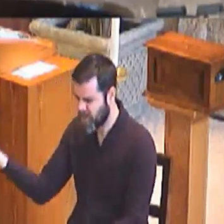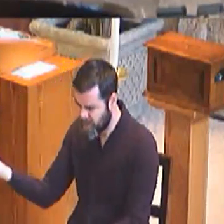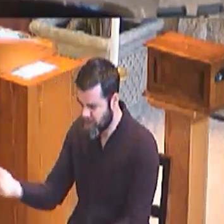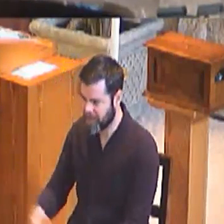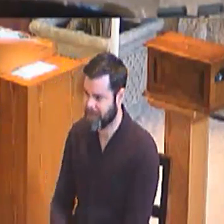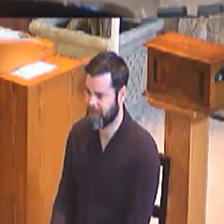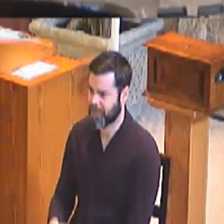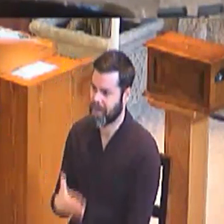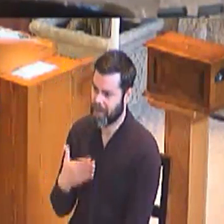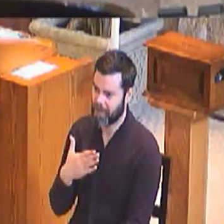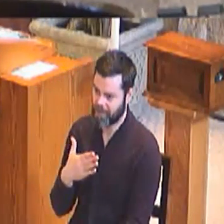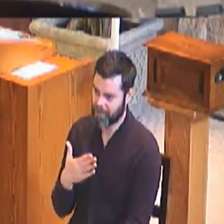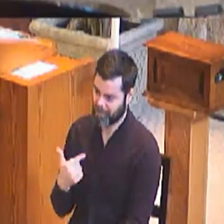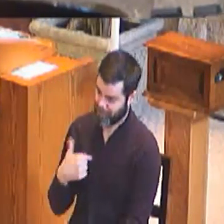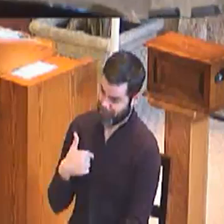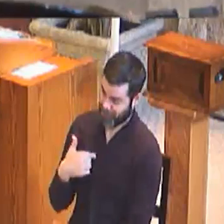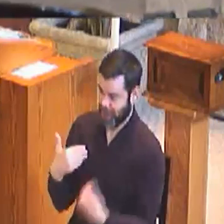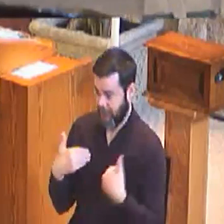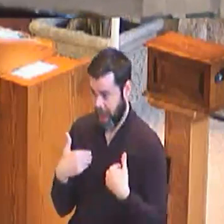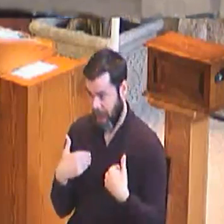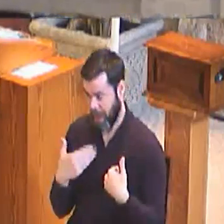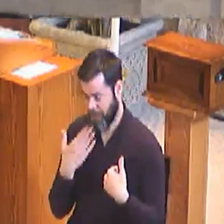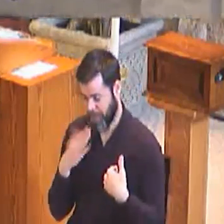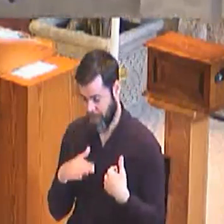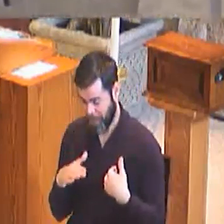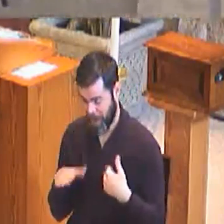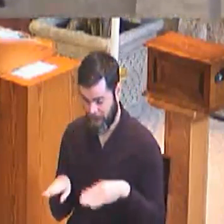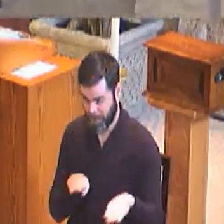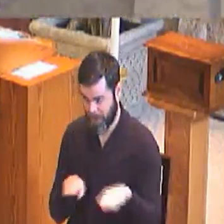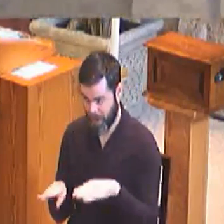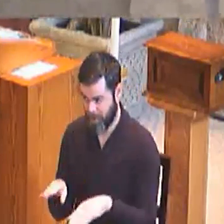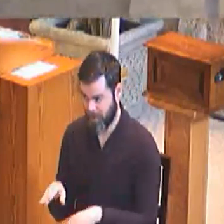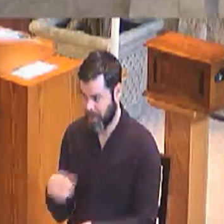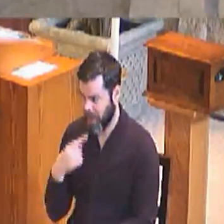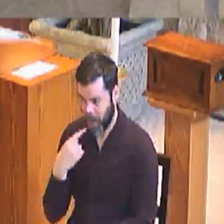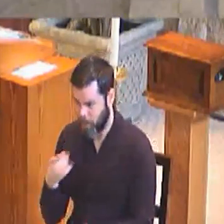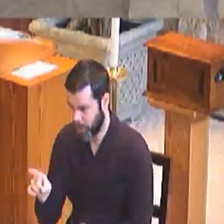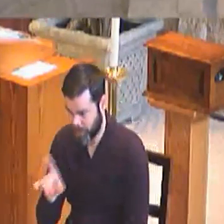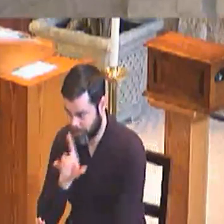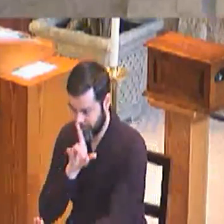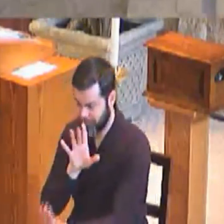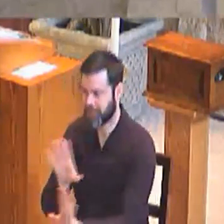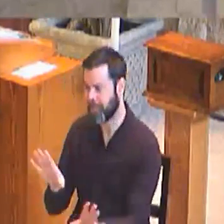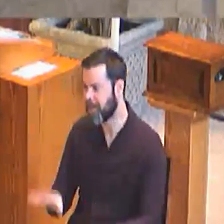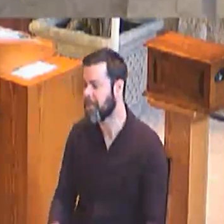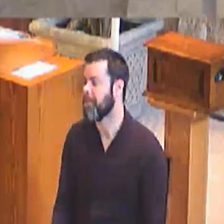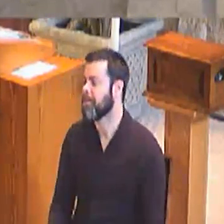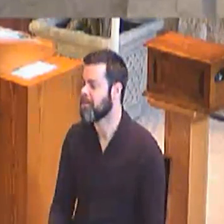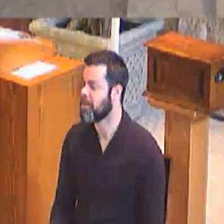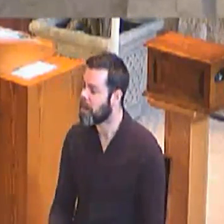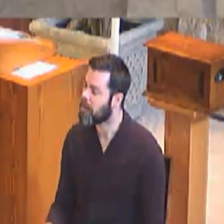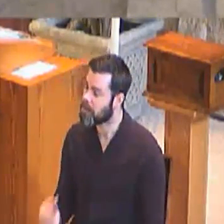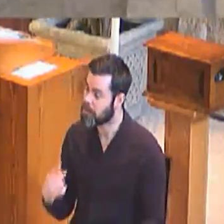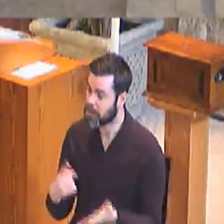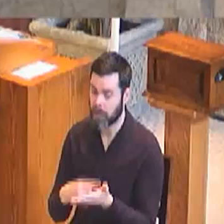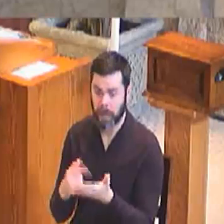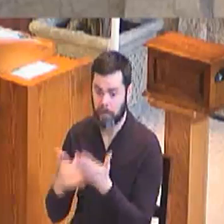of mine, okay? But I won't, okay? But we are called to